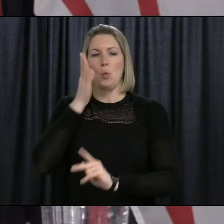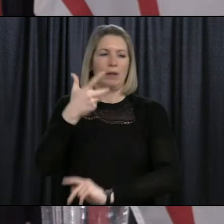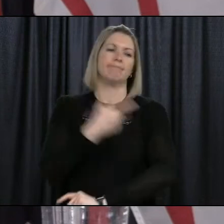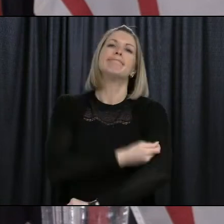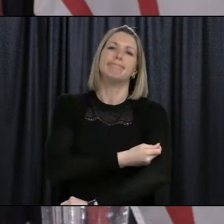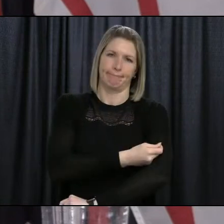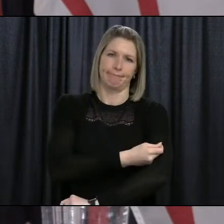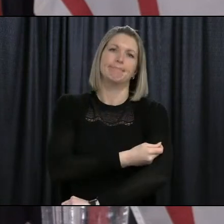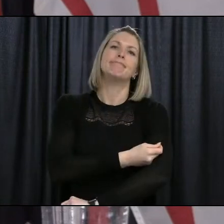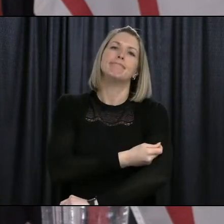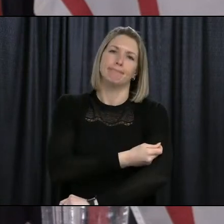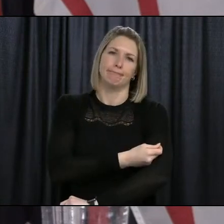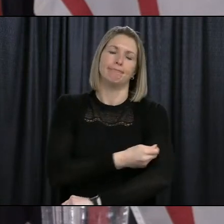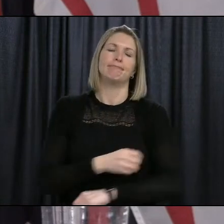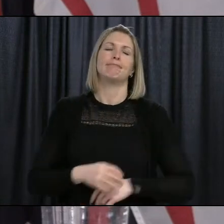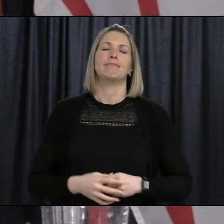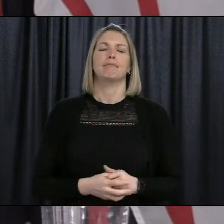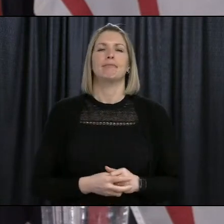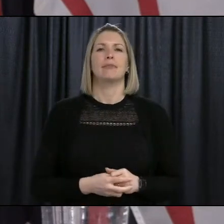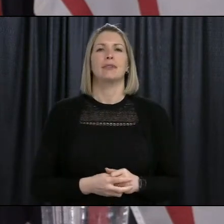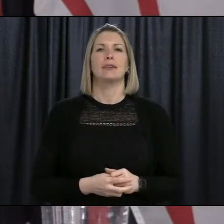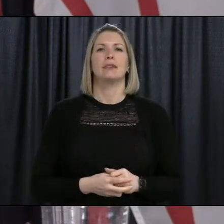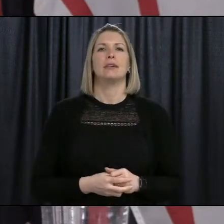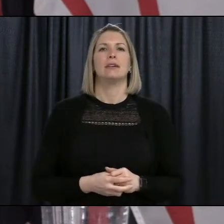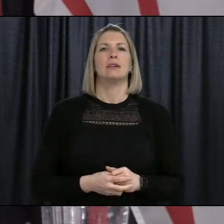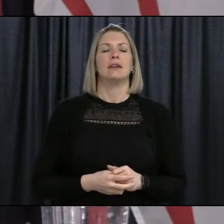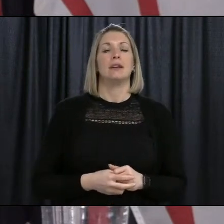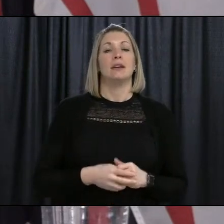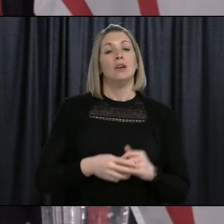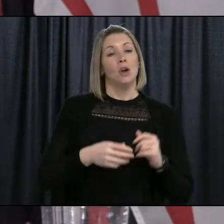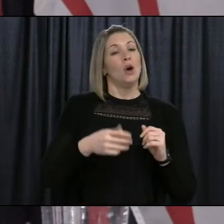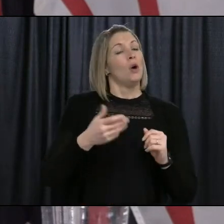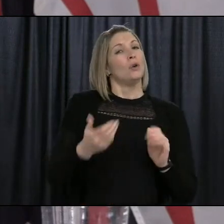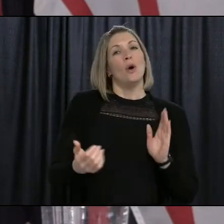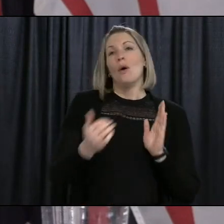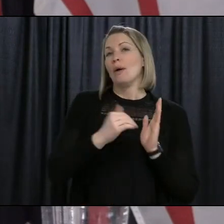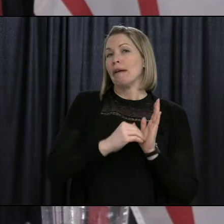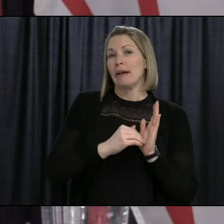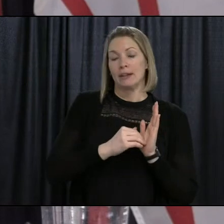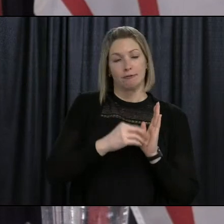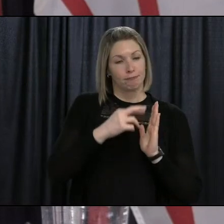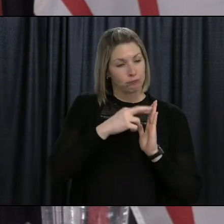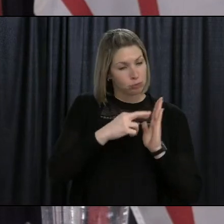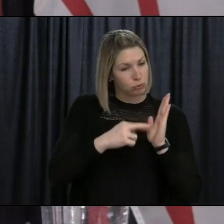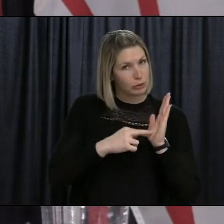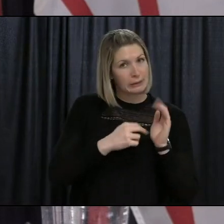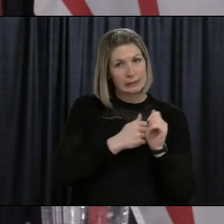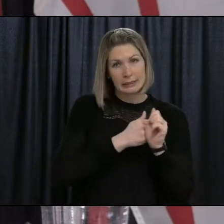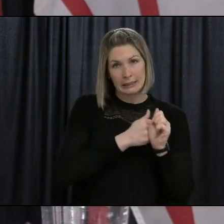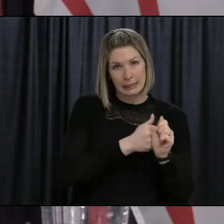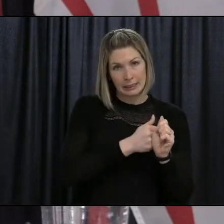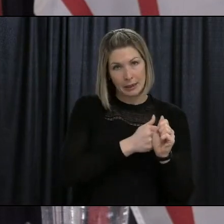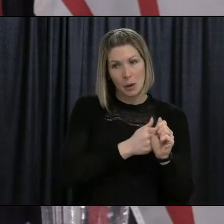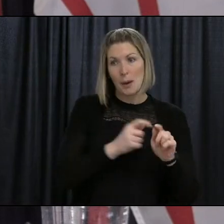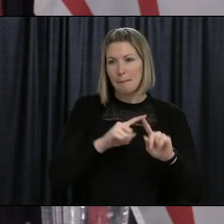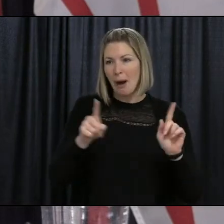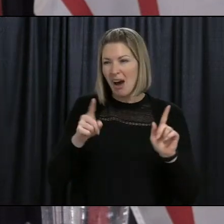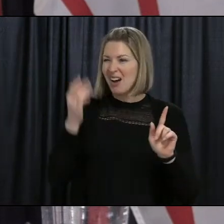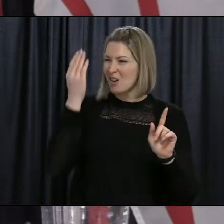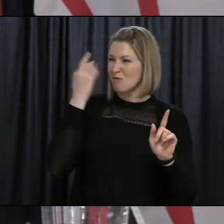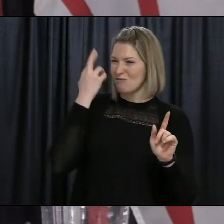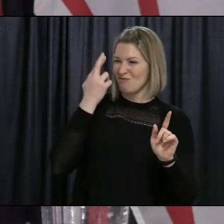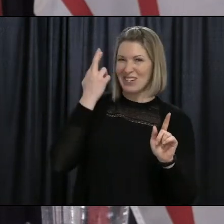With the change of the rules today, this means roughly, as Dr. Fitzgerald referenced, an extra 40,000 people